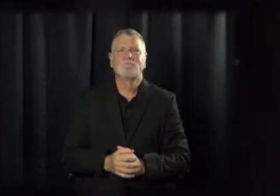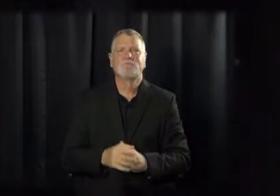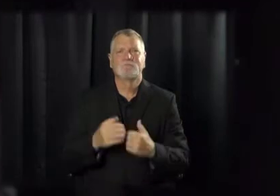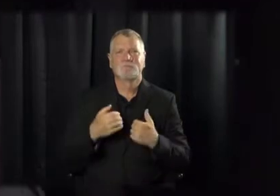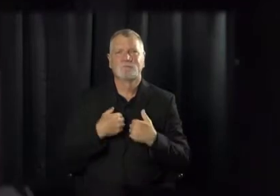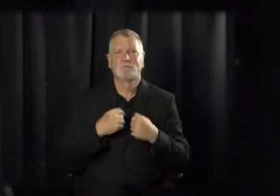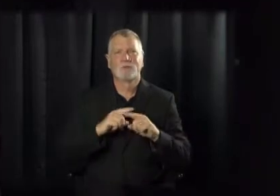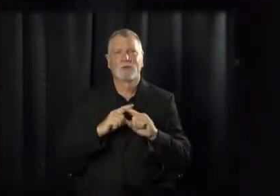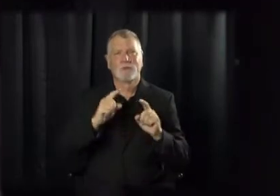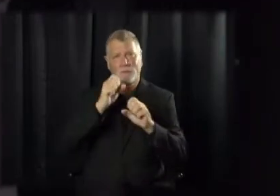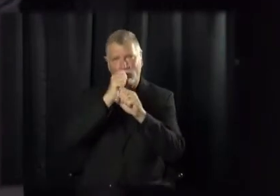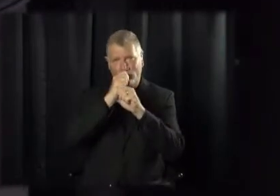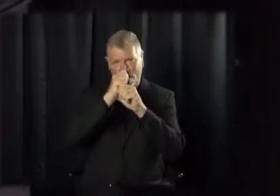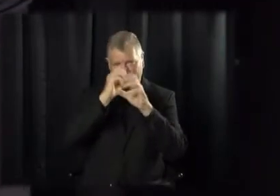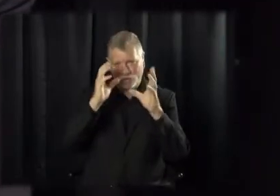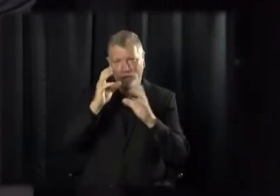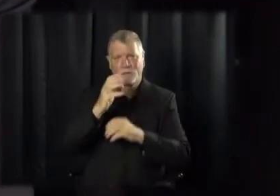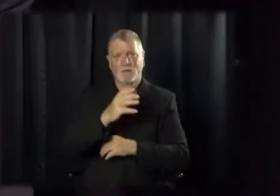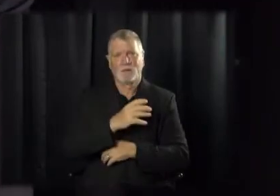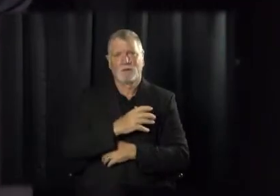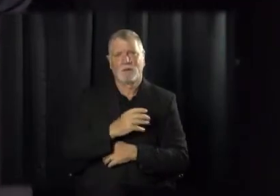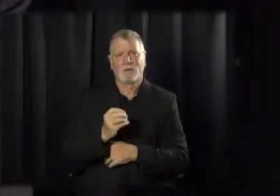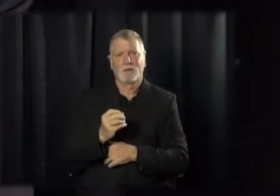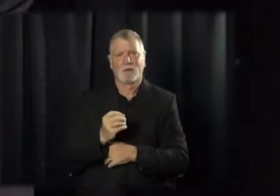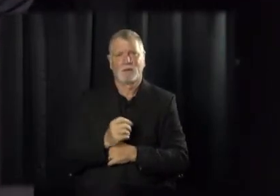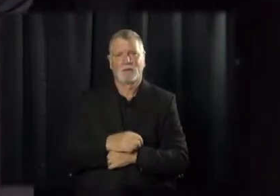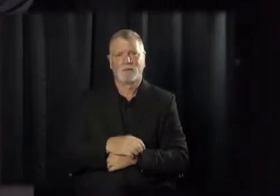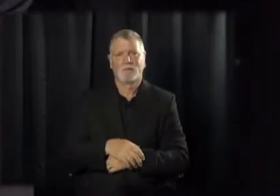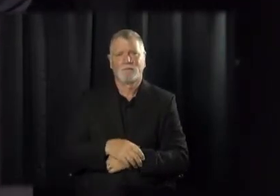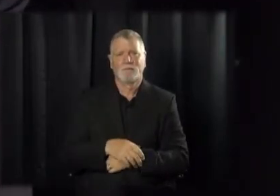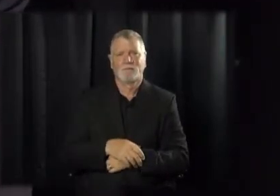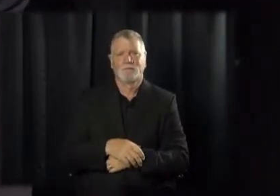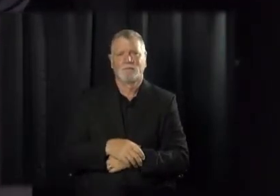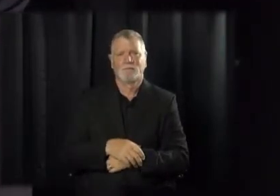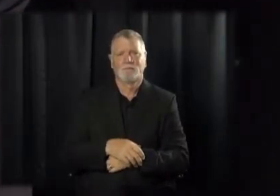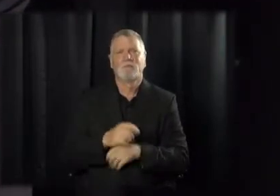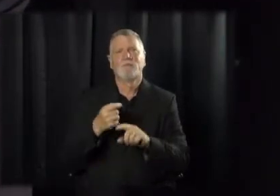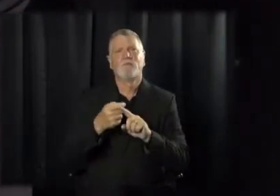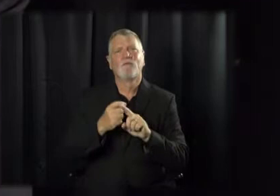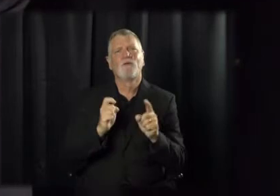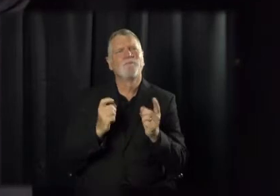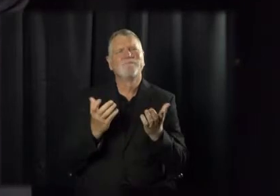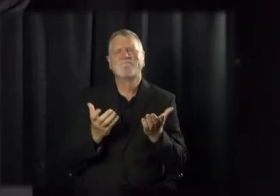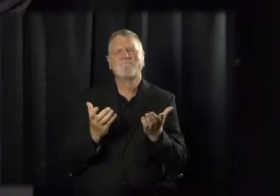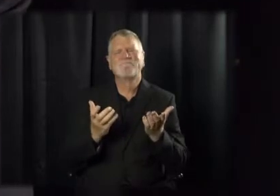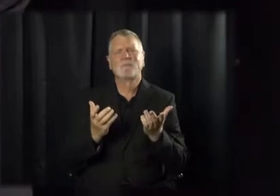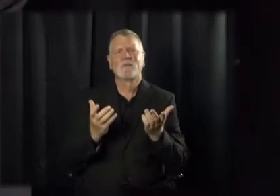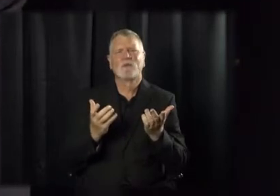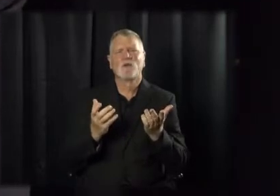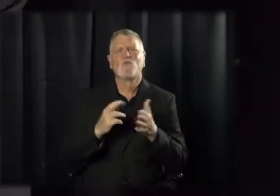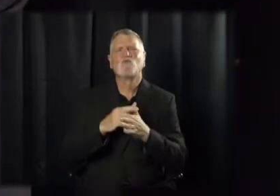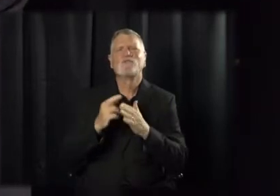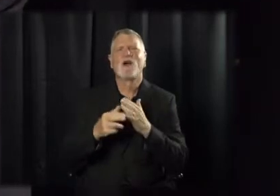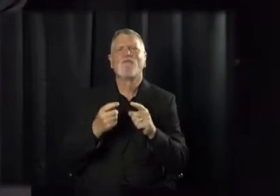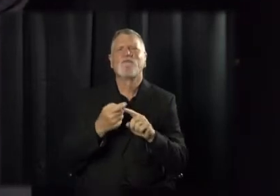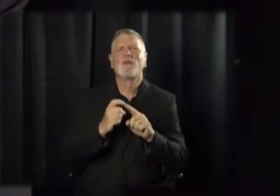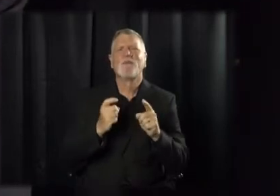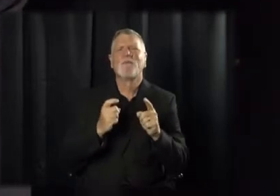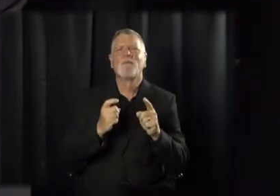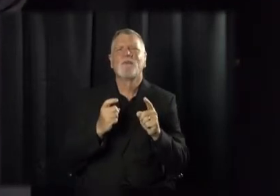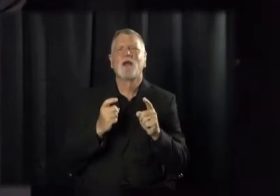have a different vision. And actually, it comes from the fact, it results from the fact that